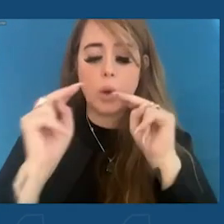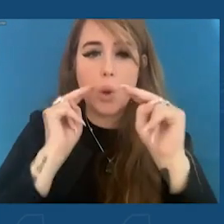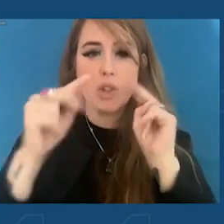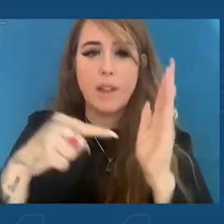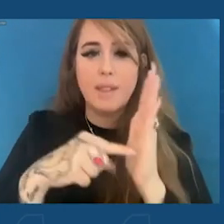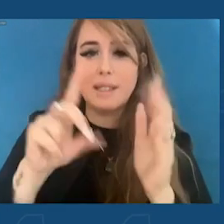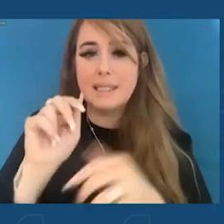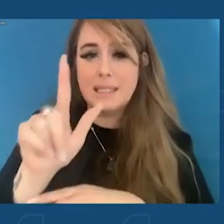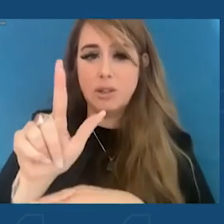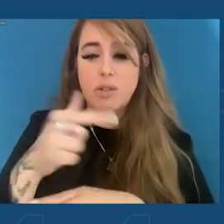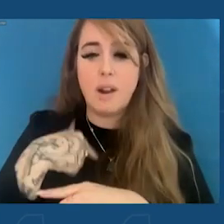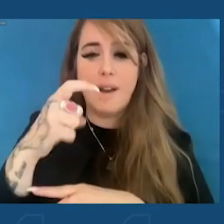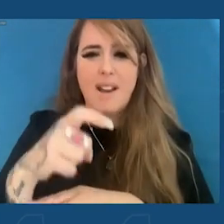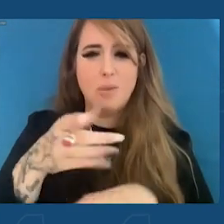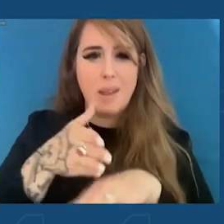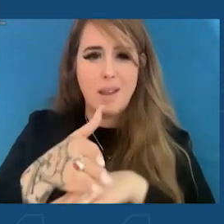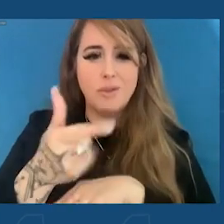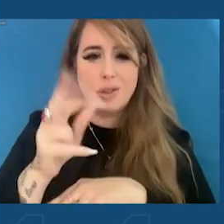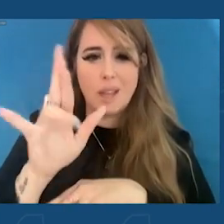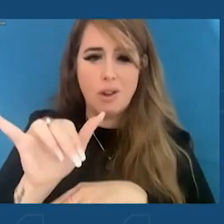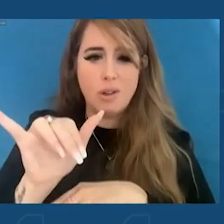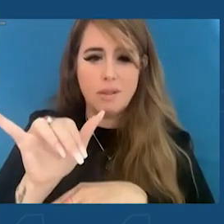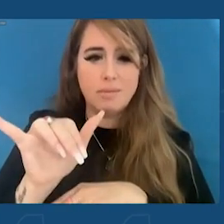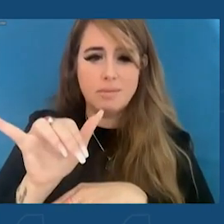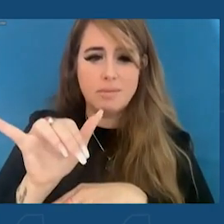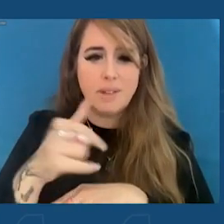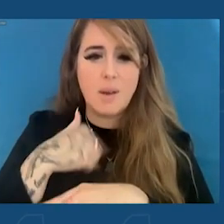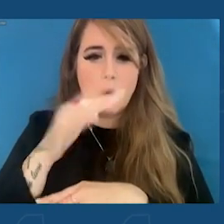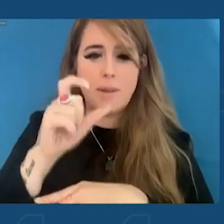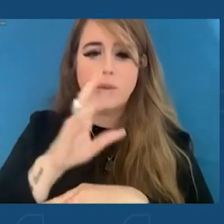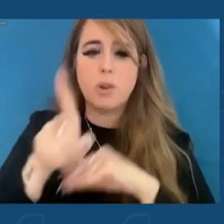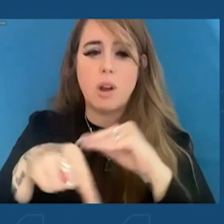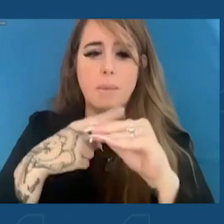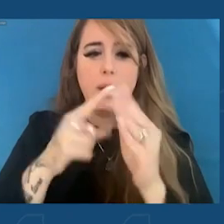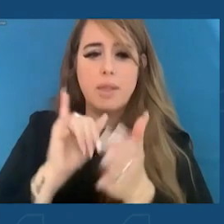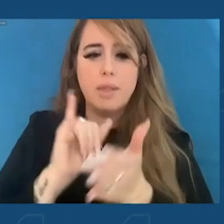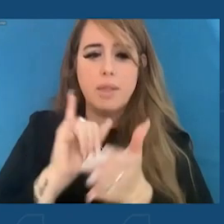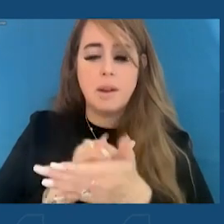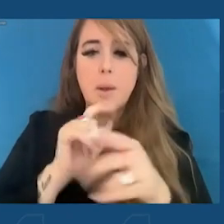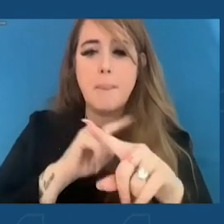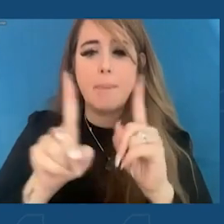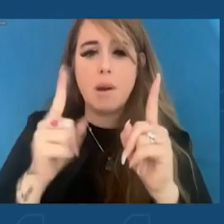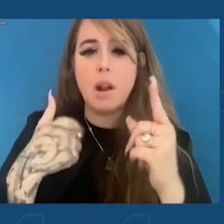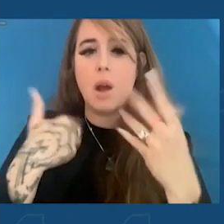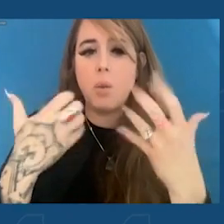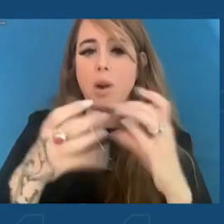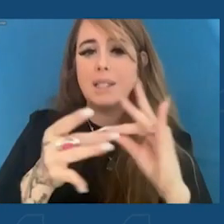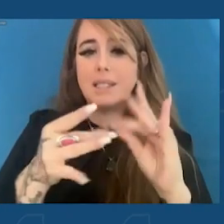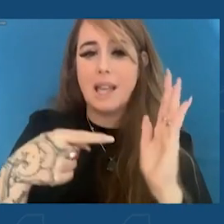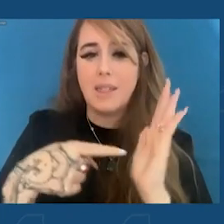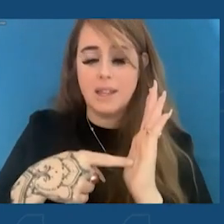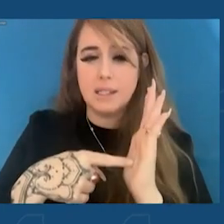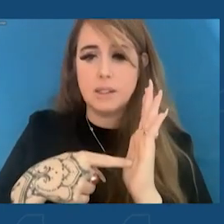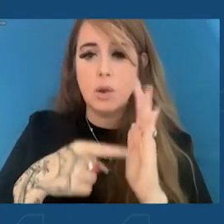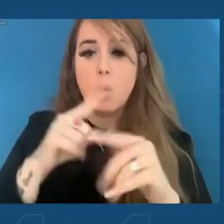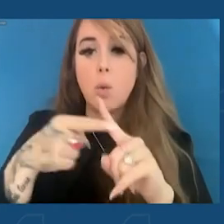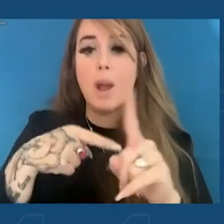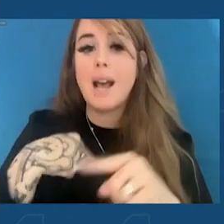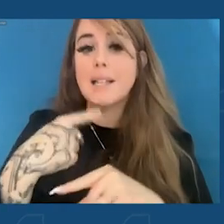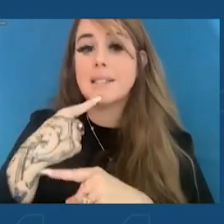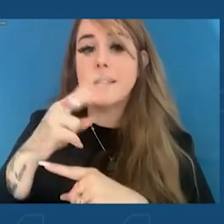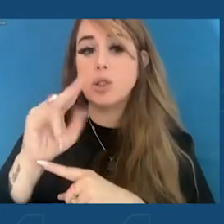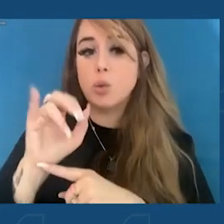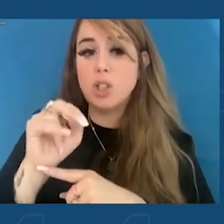I got to go after Gary. We're going to have to talk about that. But I will say this. When I say union, you